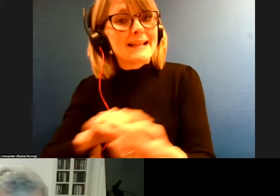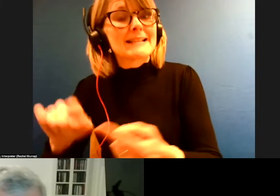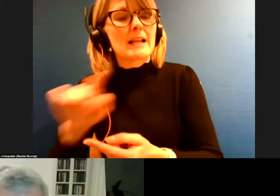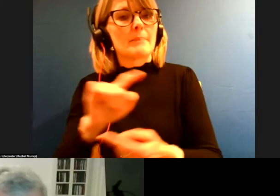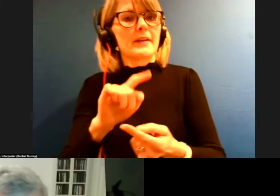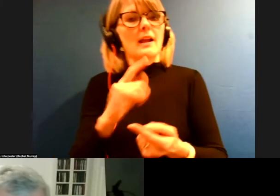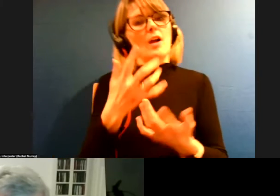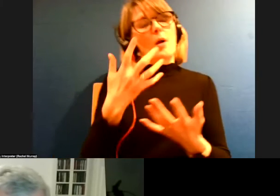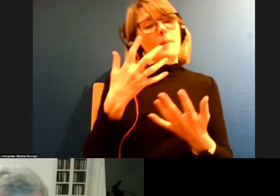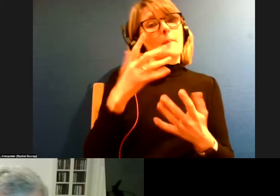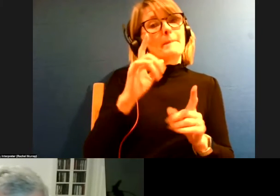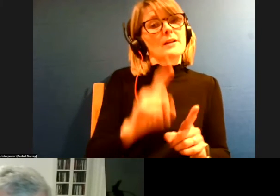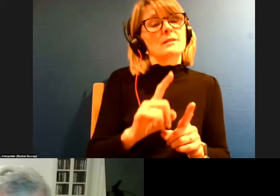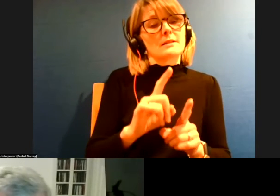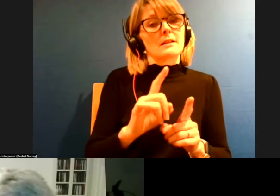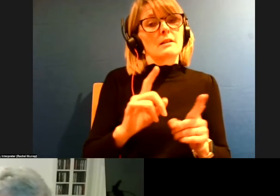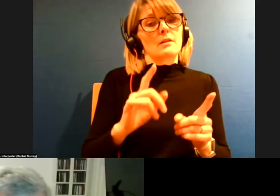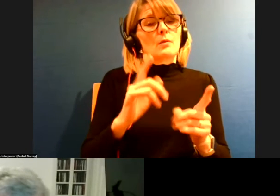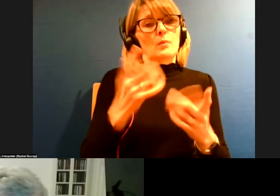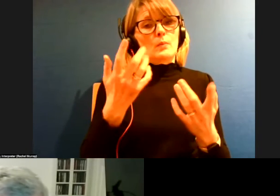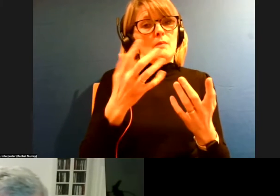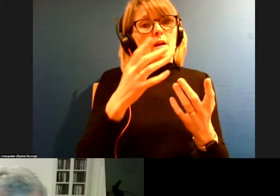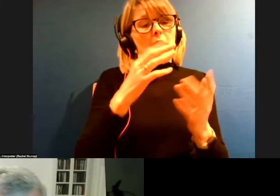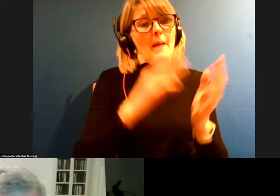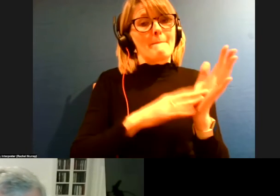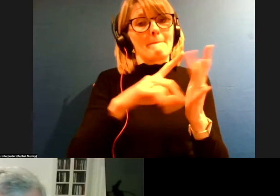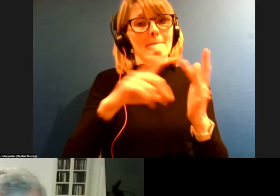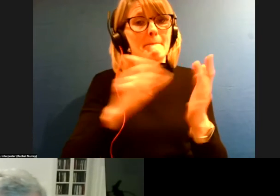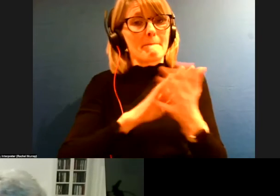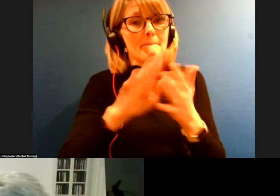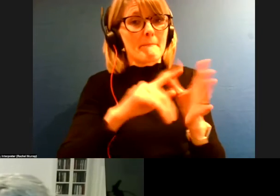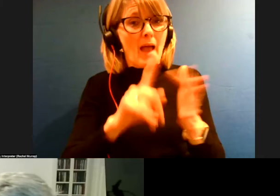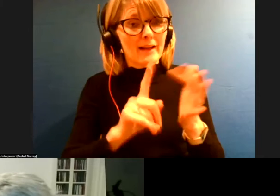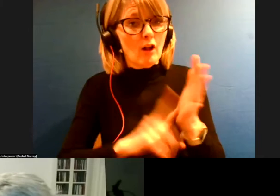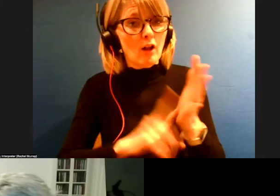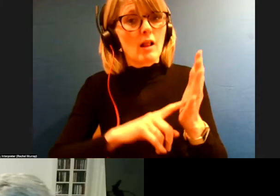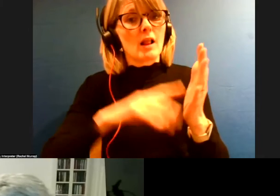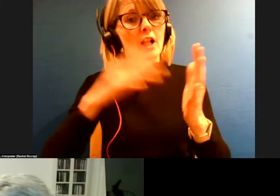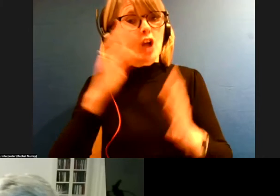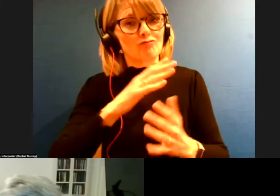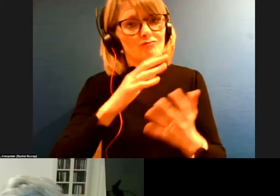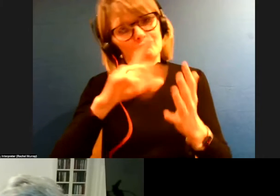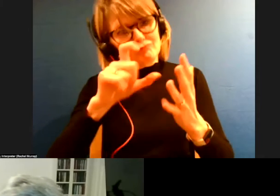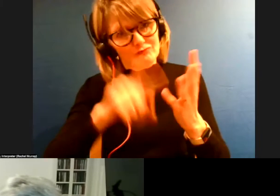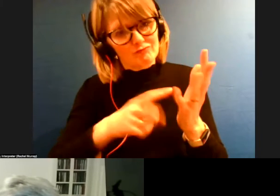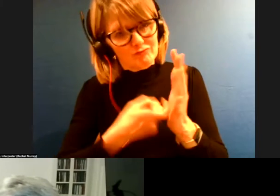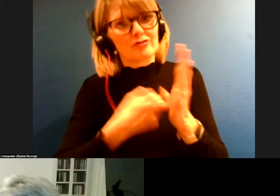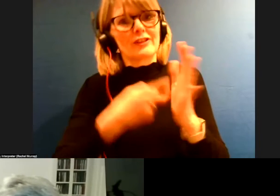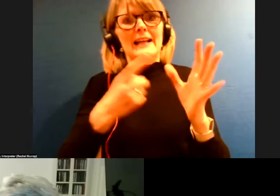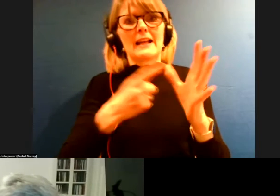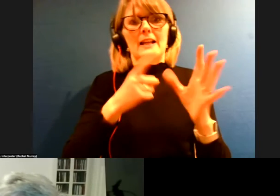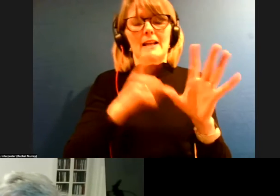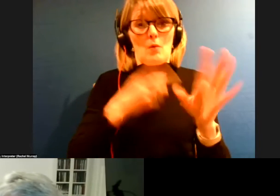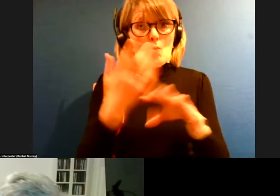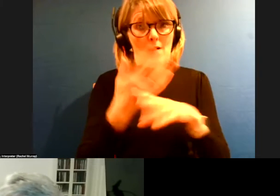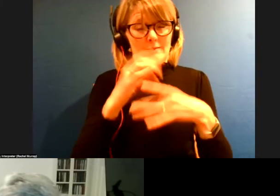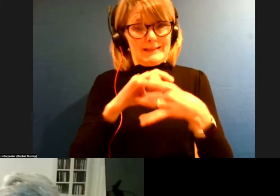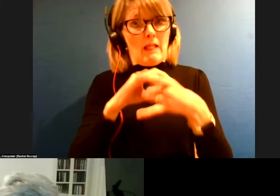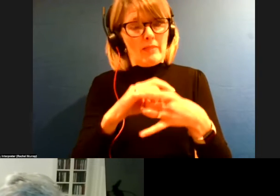I worked on how we would, and he led that, and he changed that. It was an